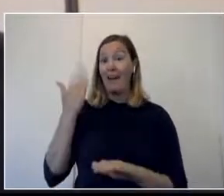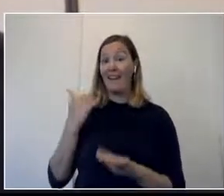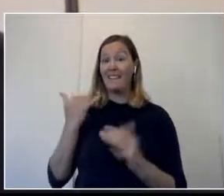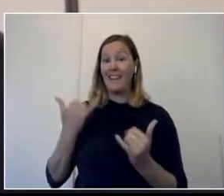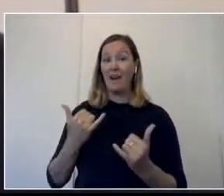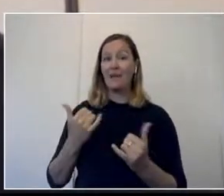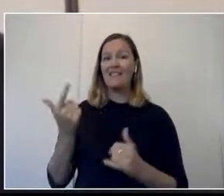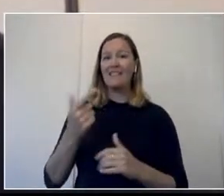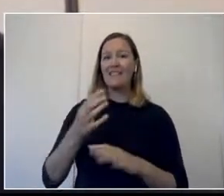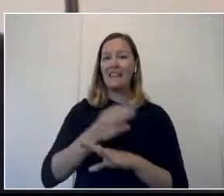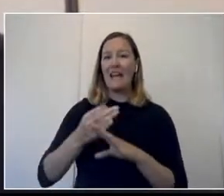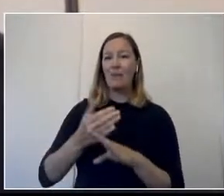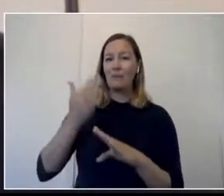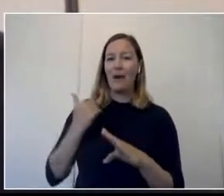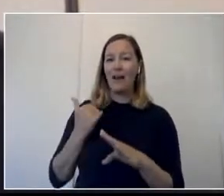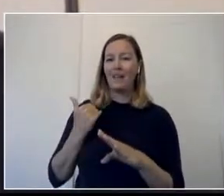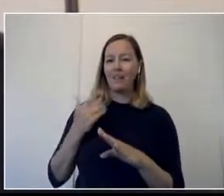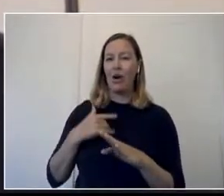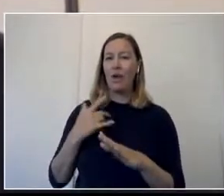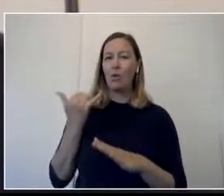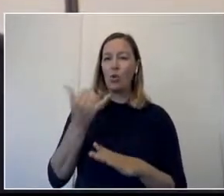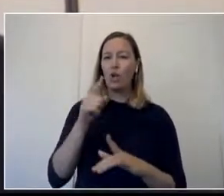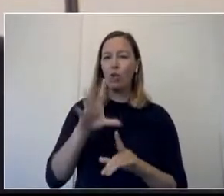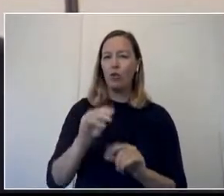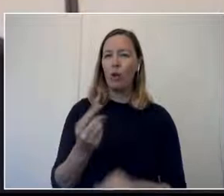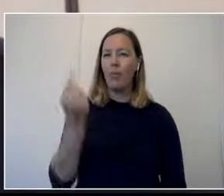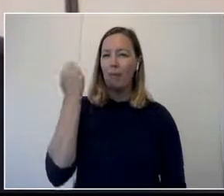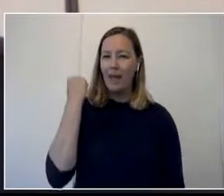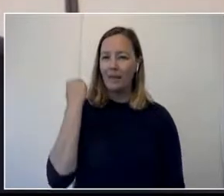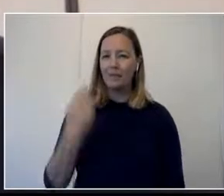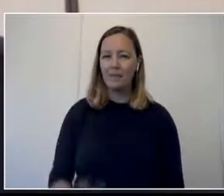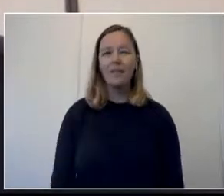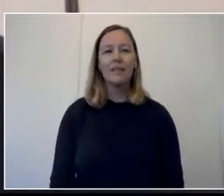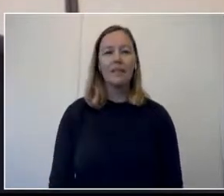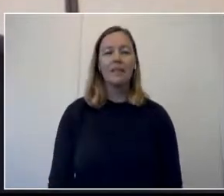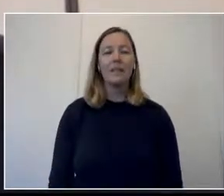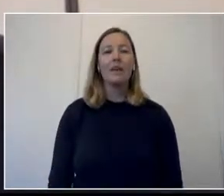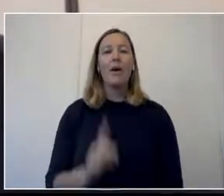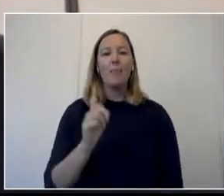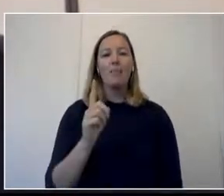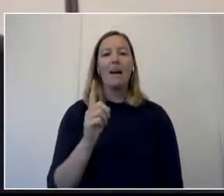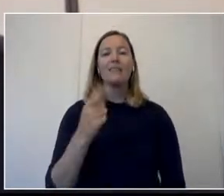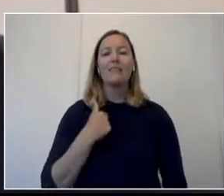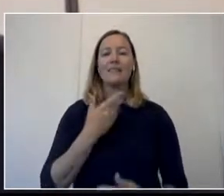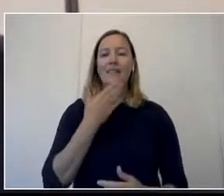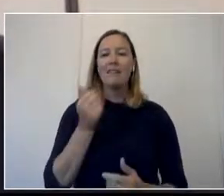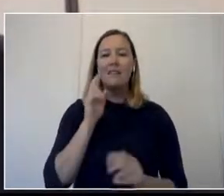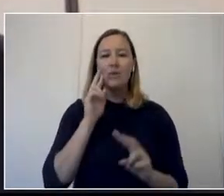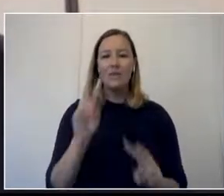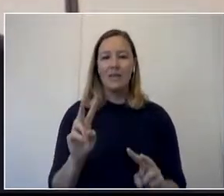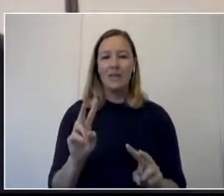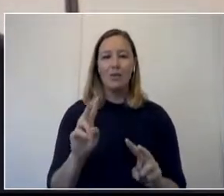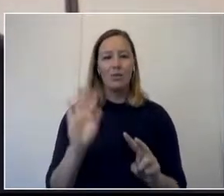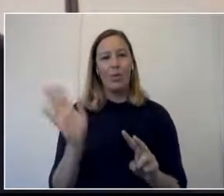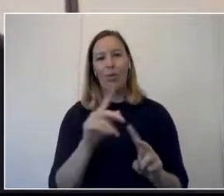York. So I'm really dialing from yesterday, but lovely to see so many people on the